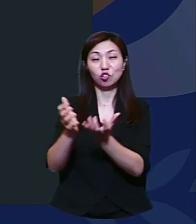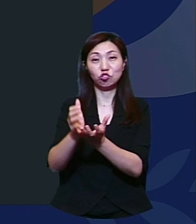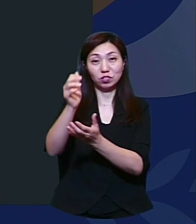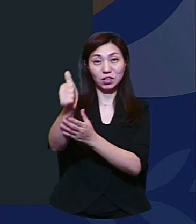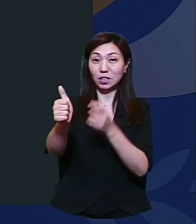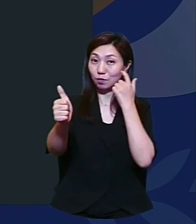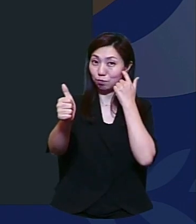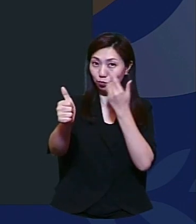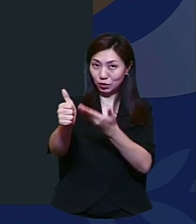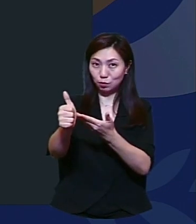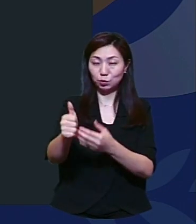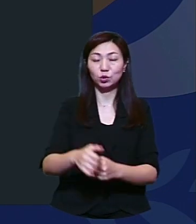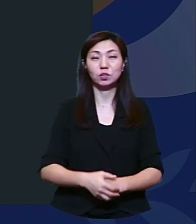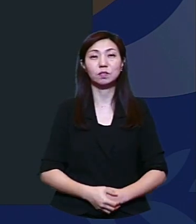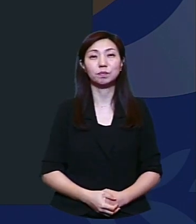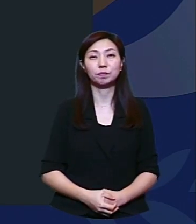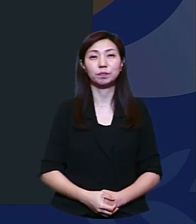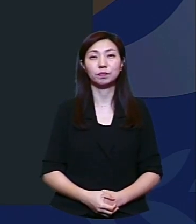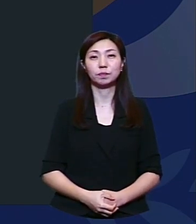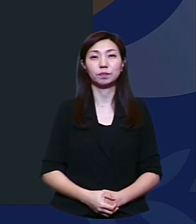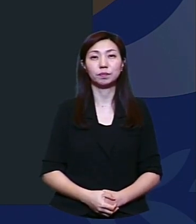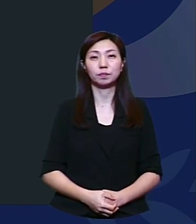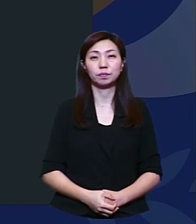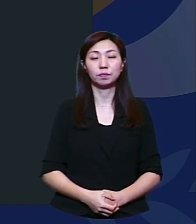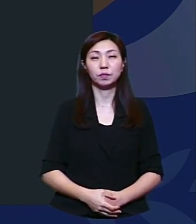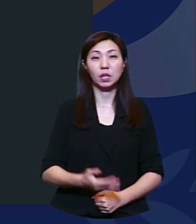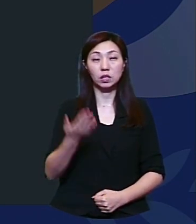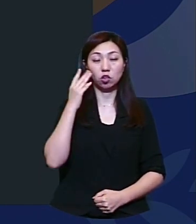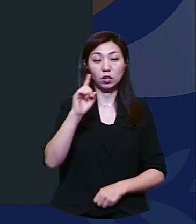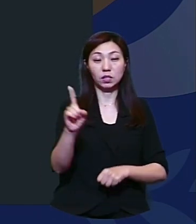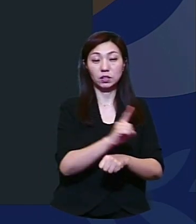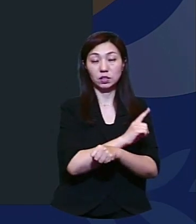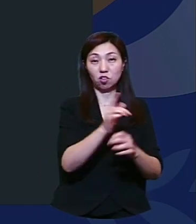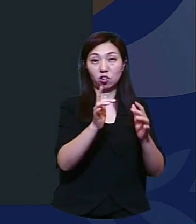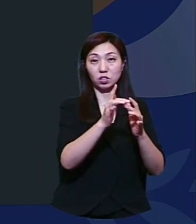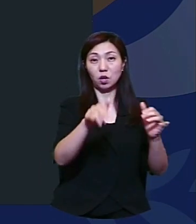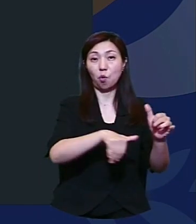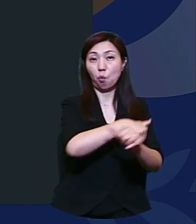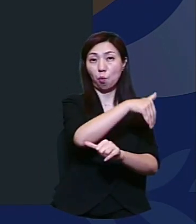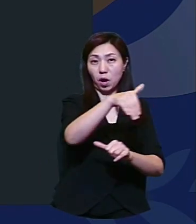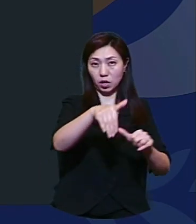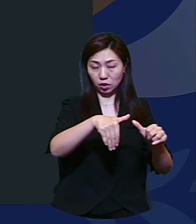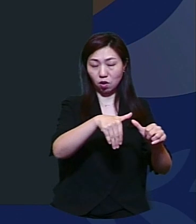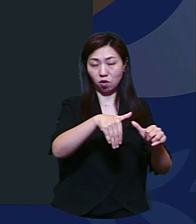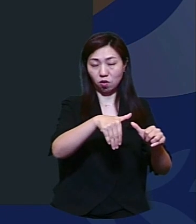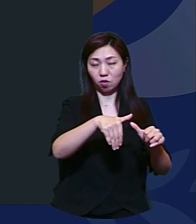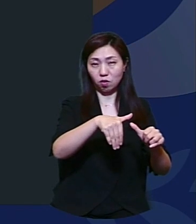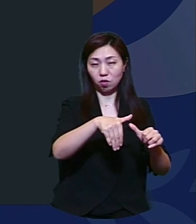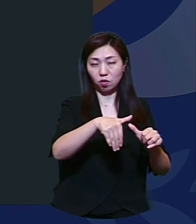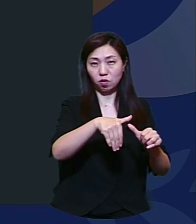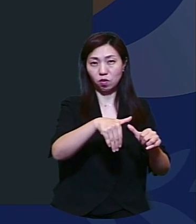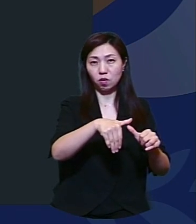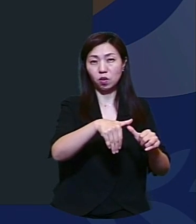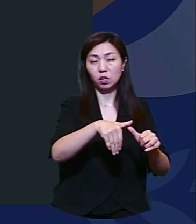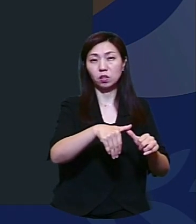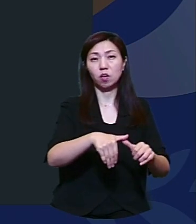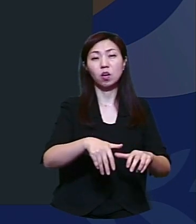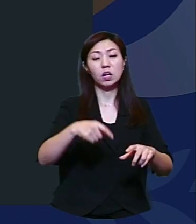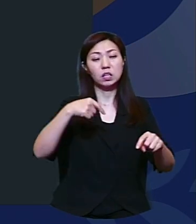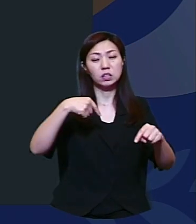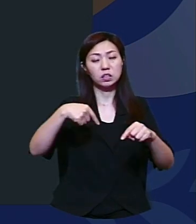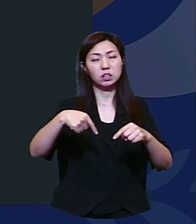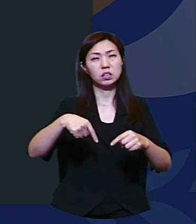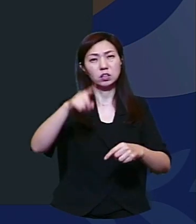the existing ecosystem, to what extent is the role of political willpower